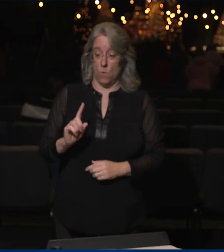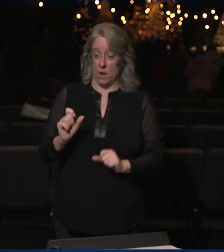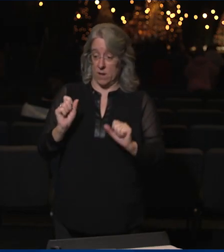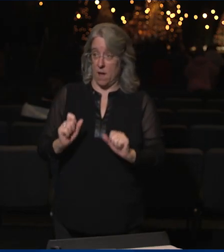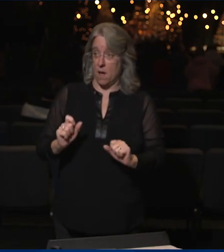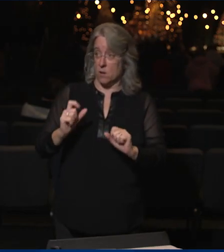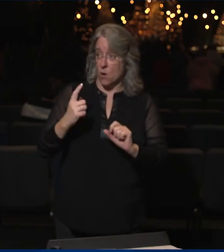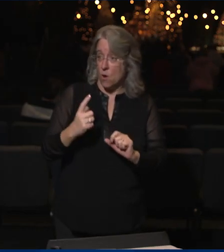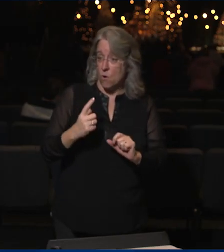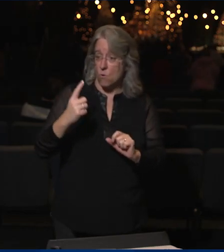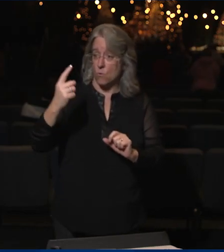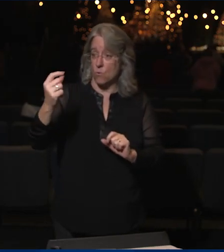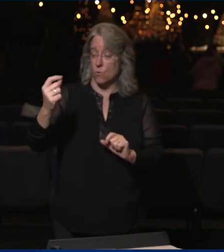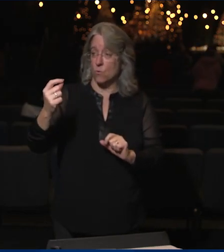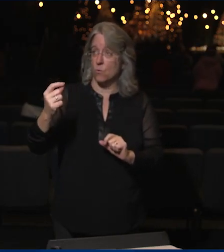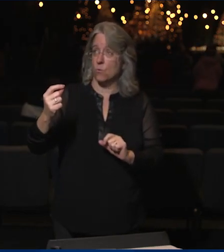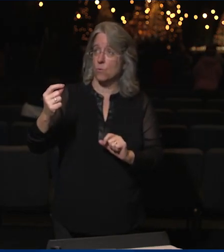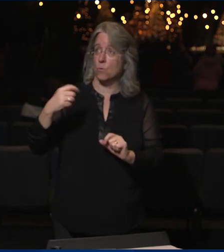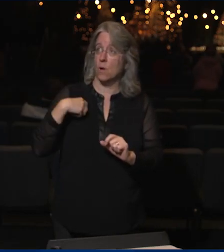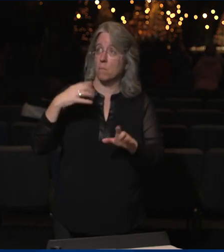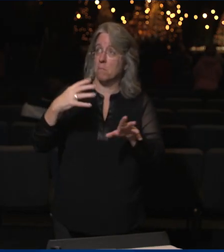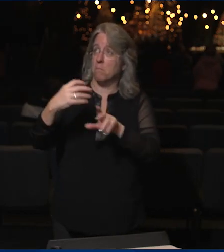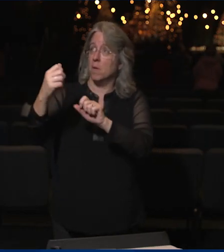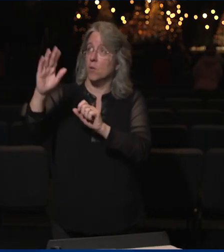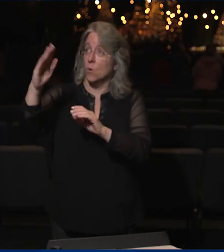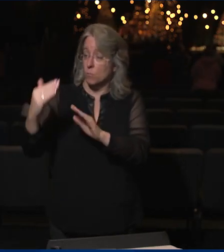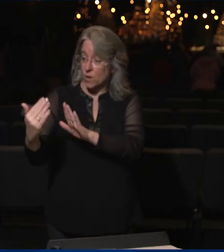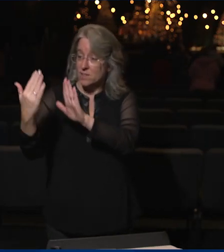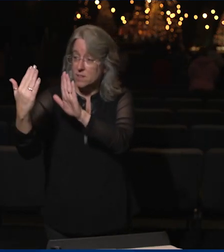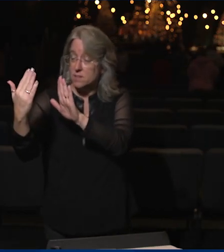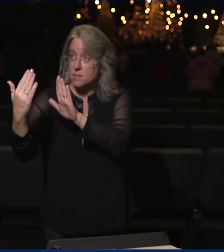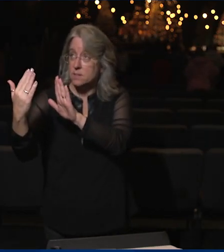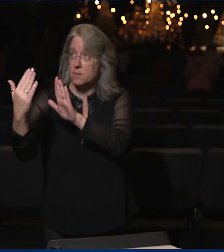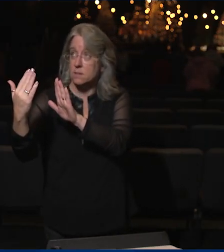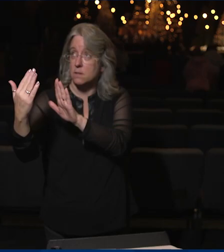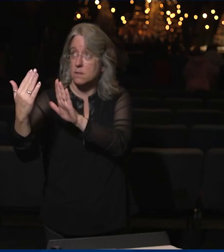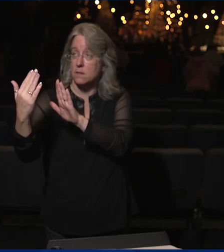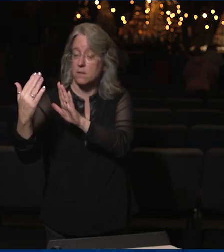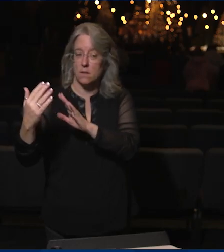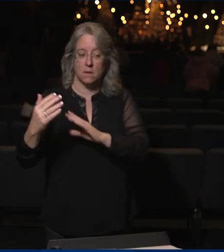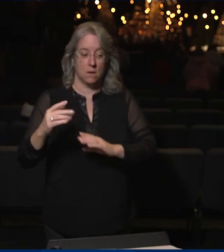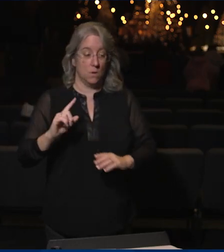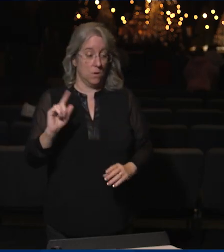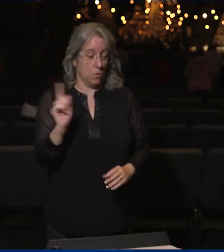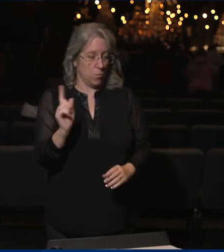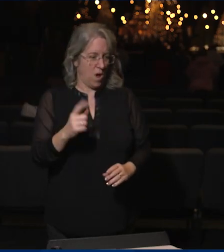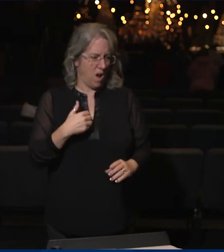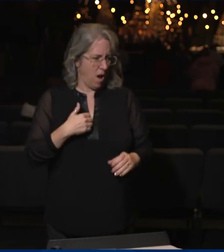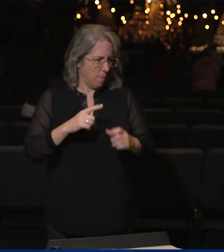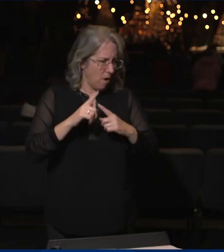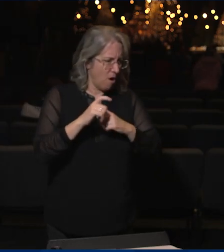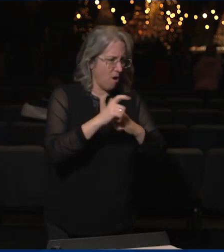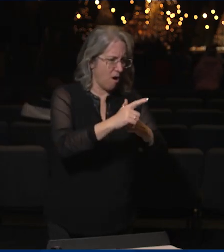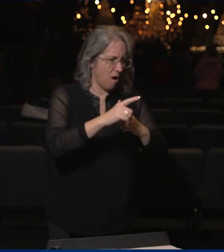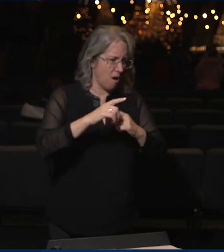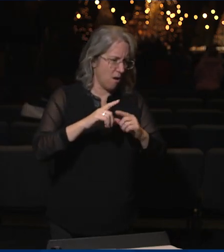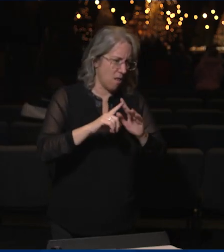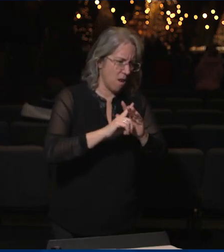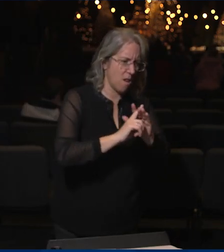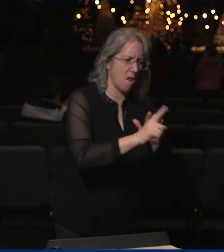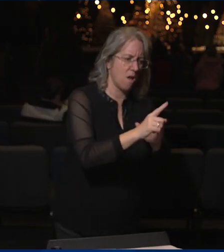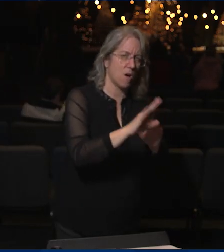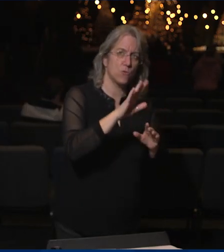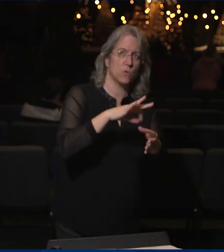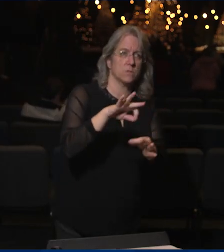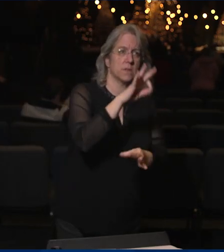Where can I go from your presence? Where can I run from your